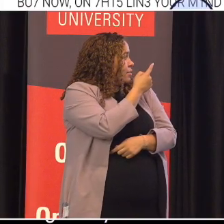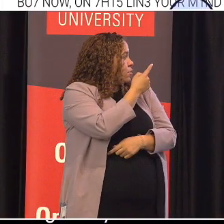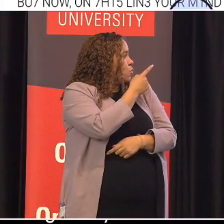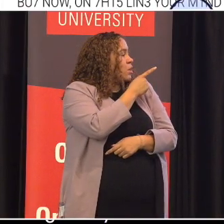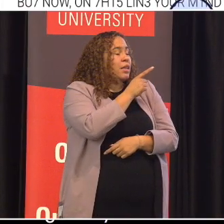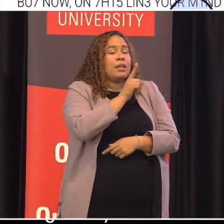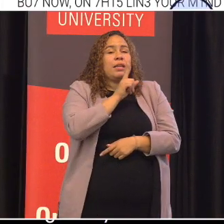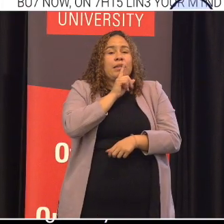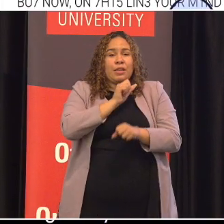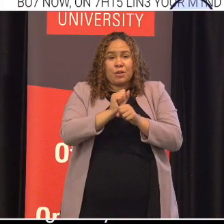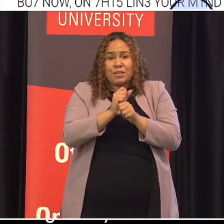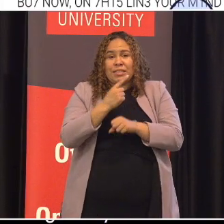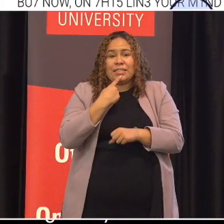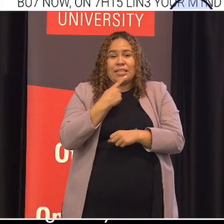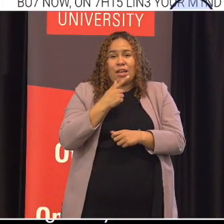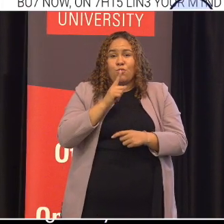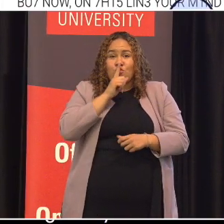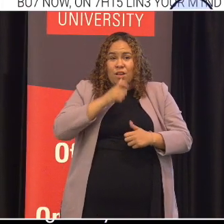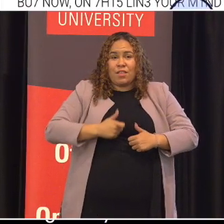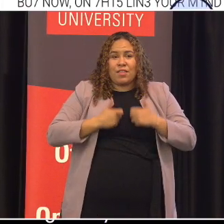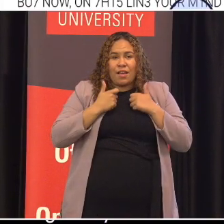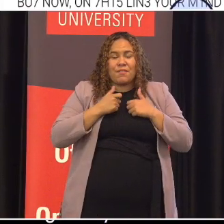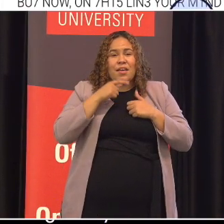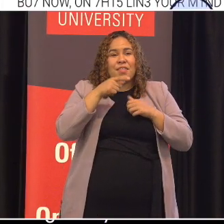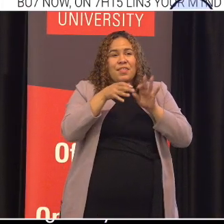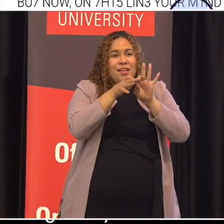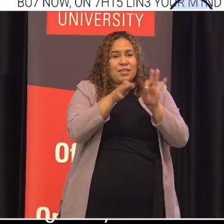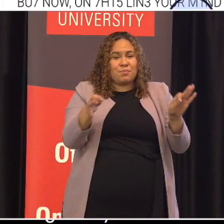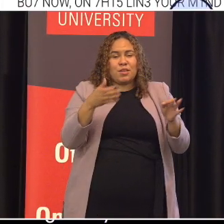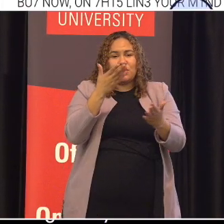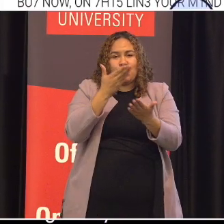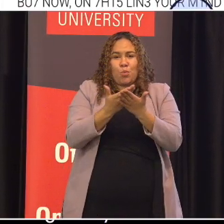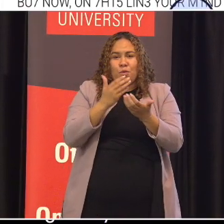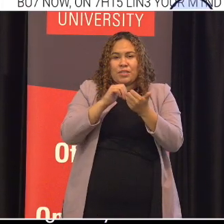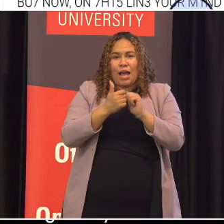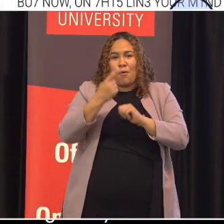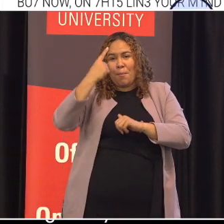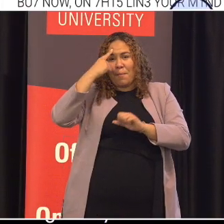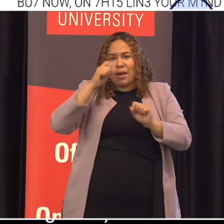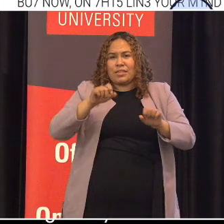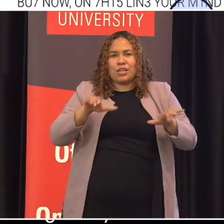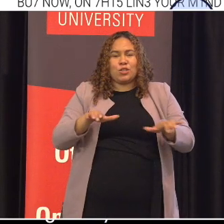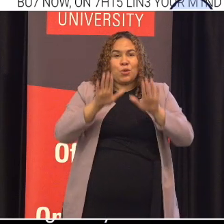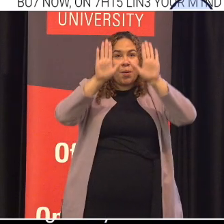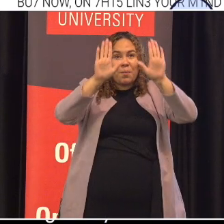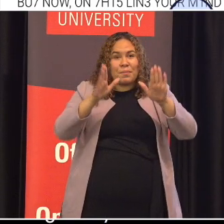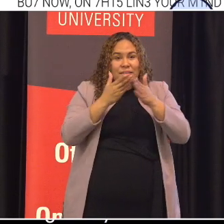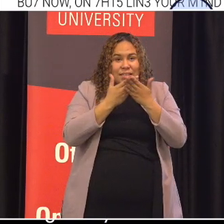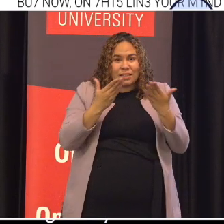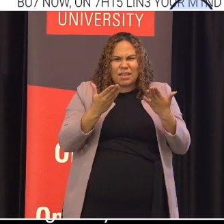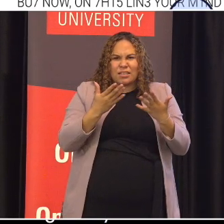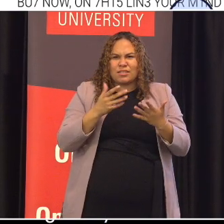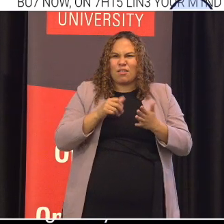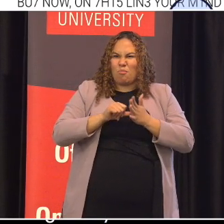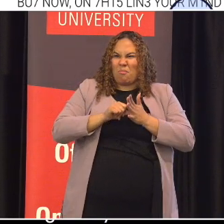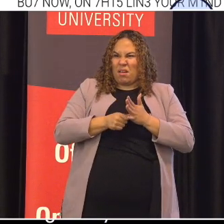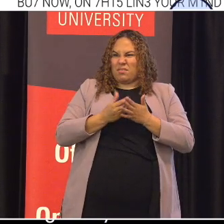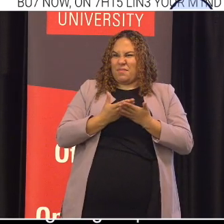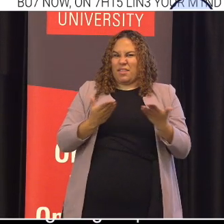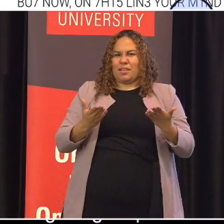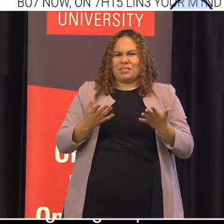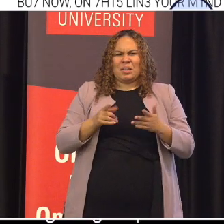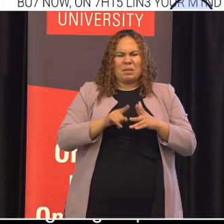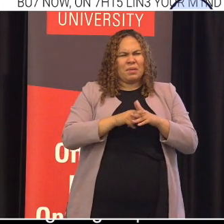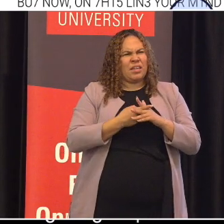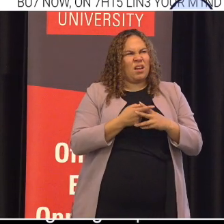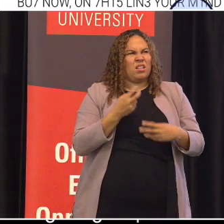would say in real life is this message serves to prove how our minds can do amazing things, impressive things. In the beginning it